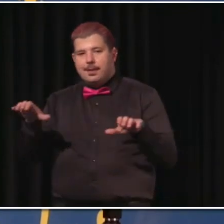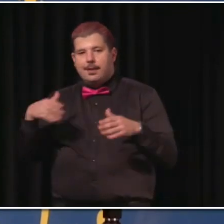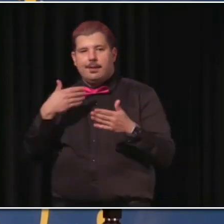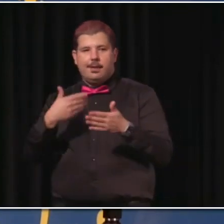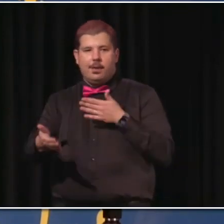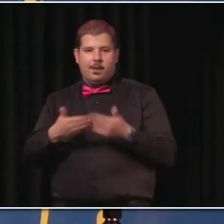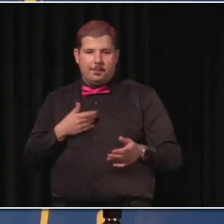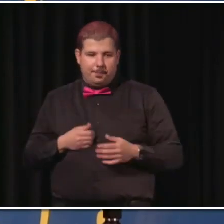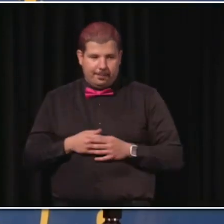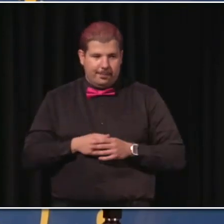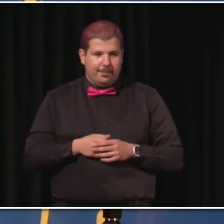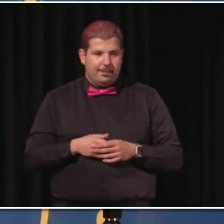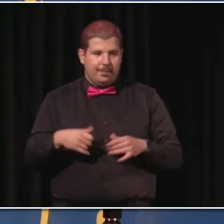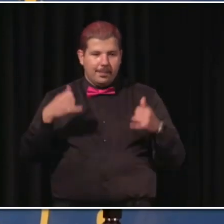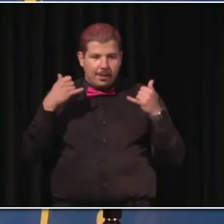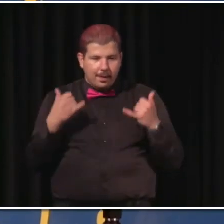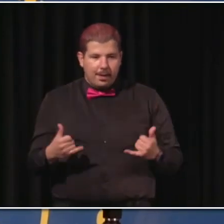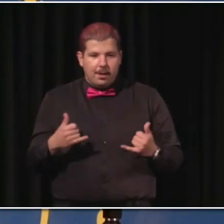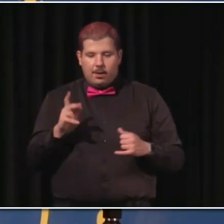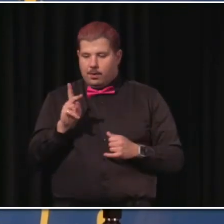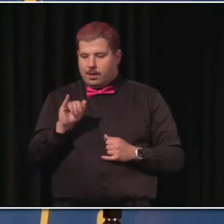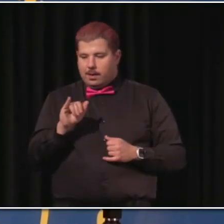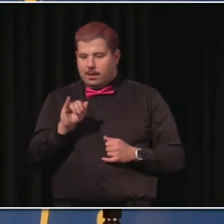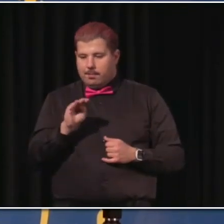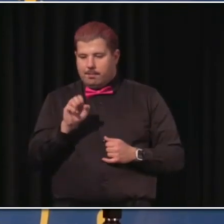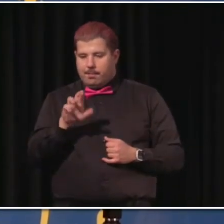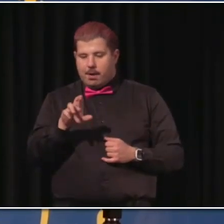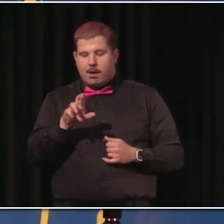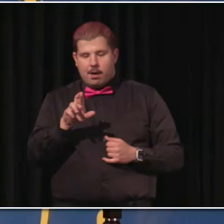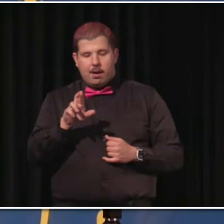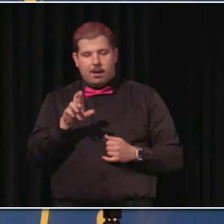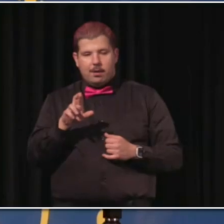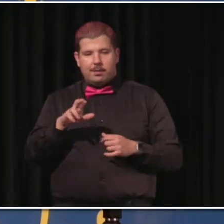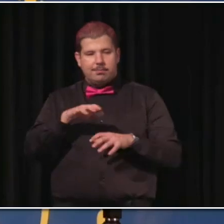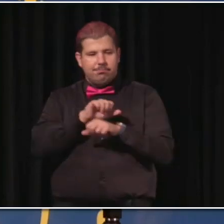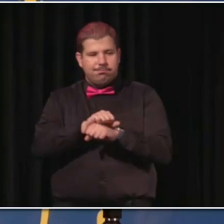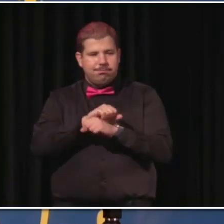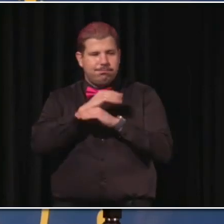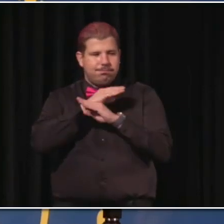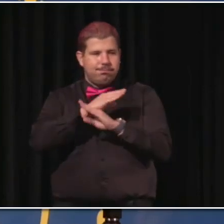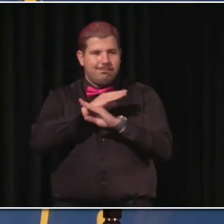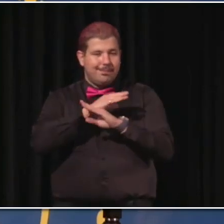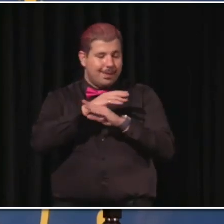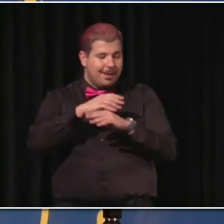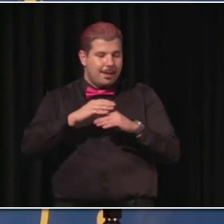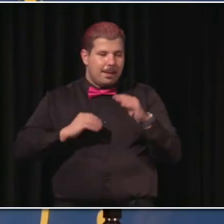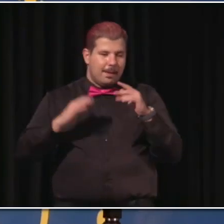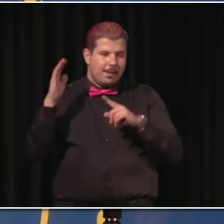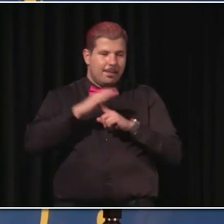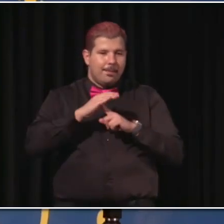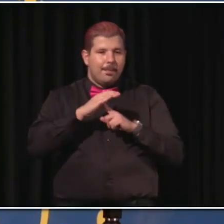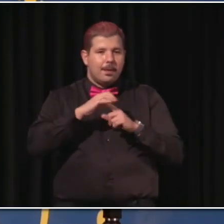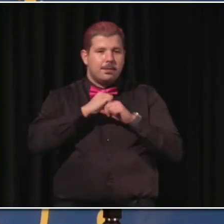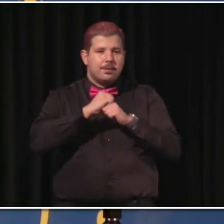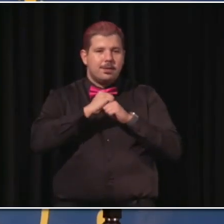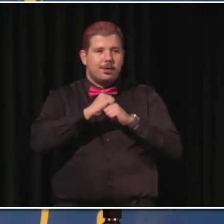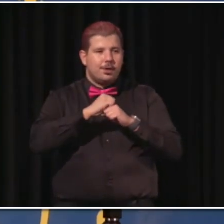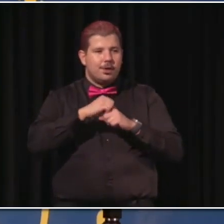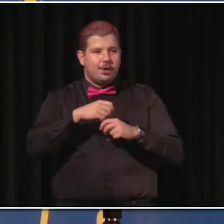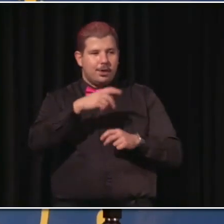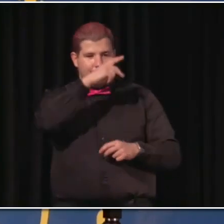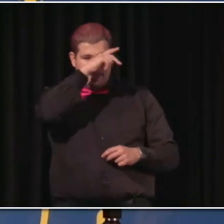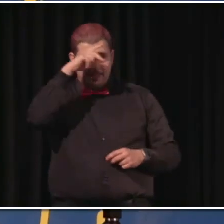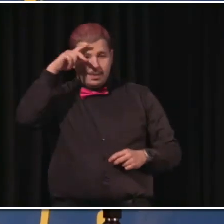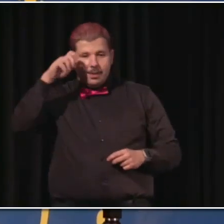anyway. And now Kilmar is locked in a maximum security prison in El Salvador. And